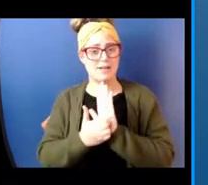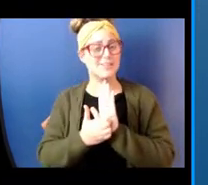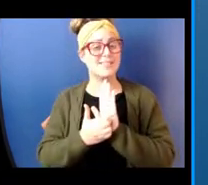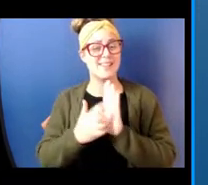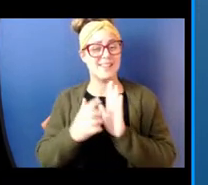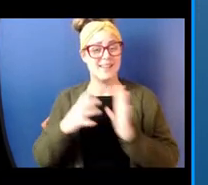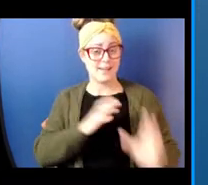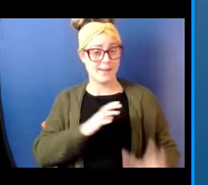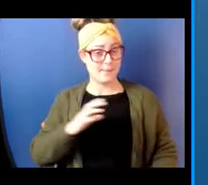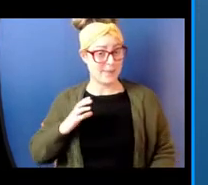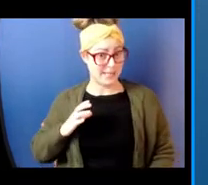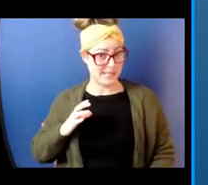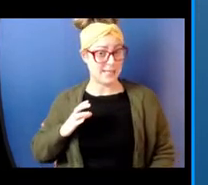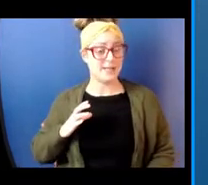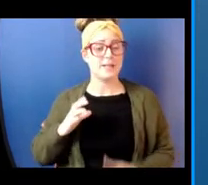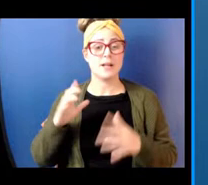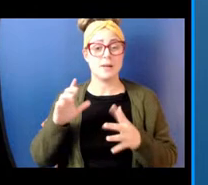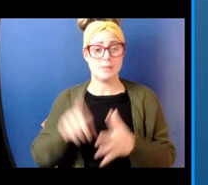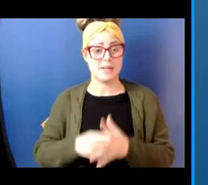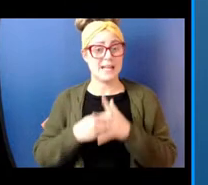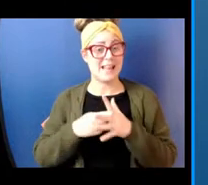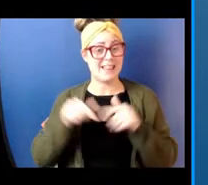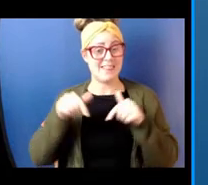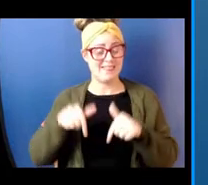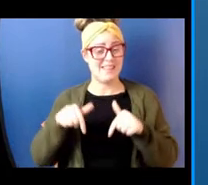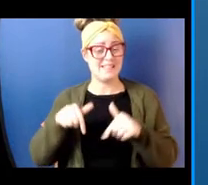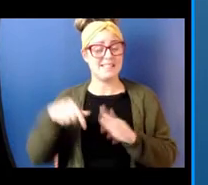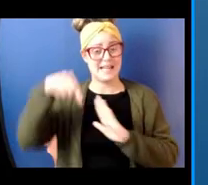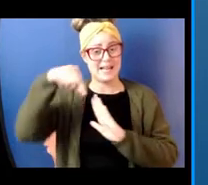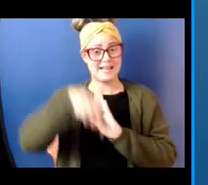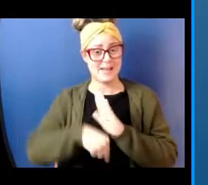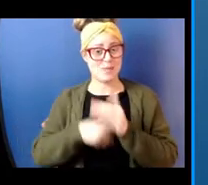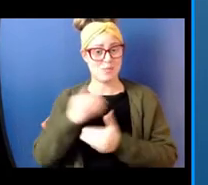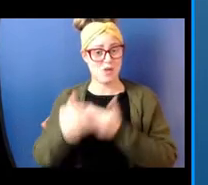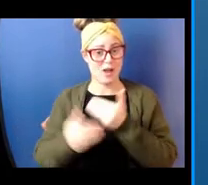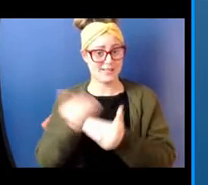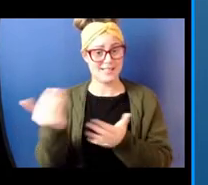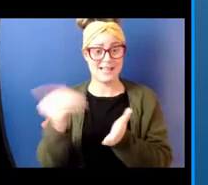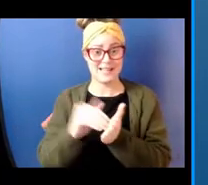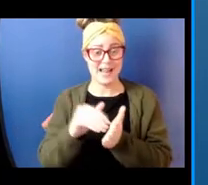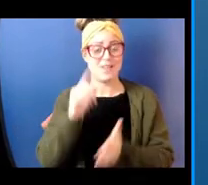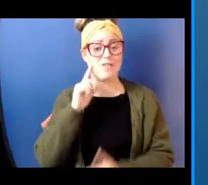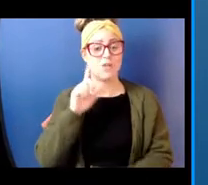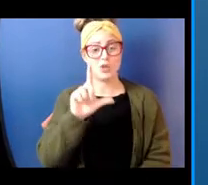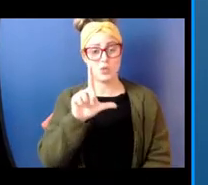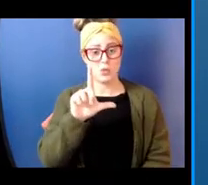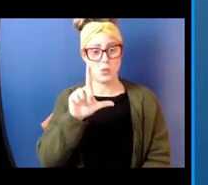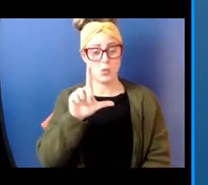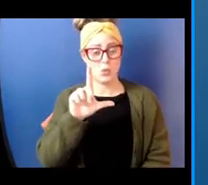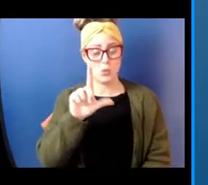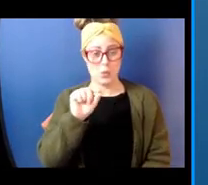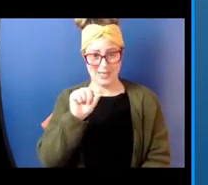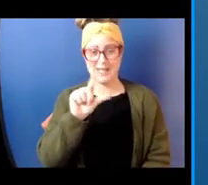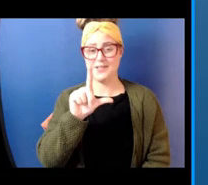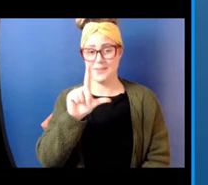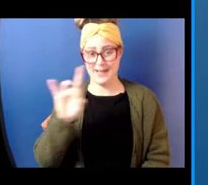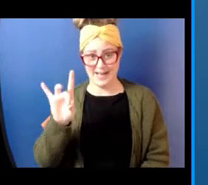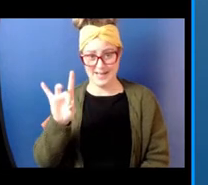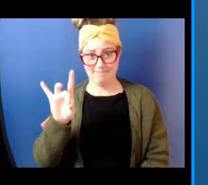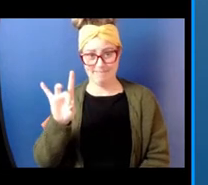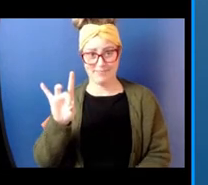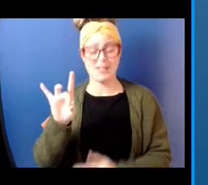begin this very in-depth process again for 2028 uh as soon as they are